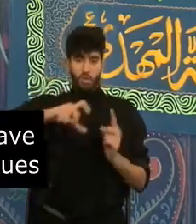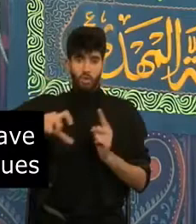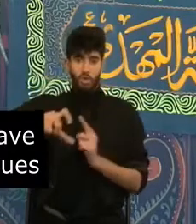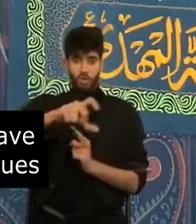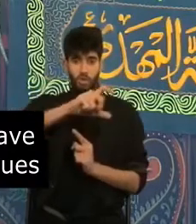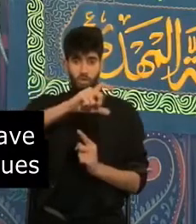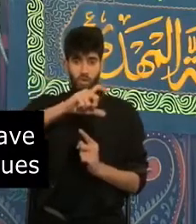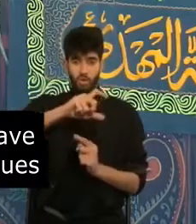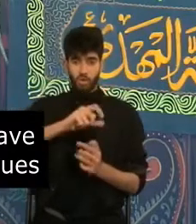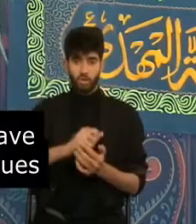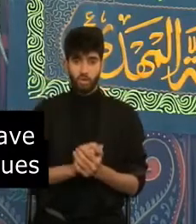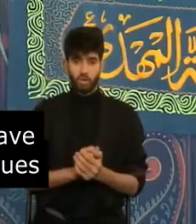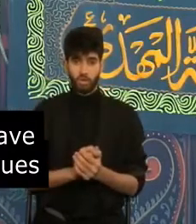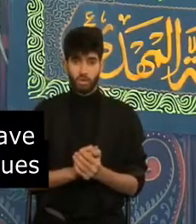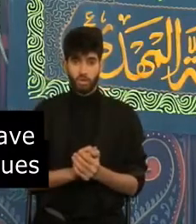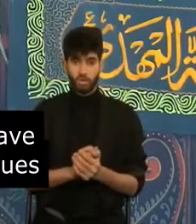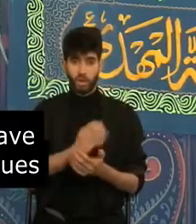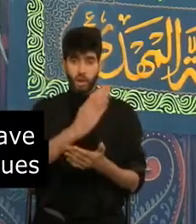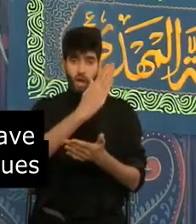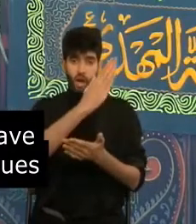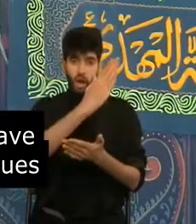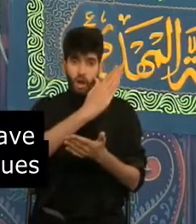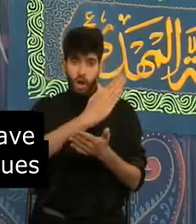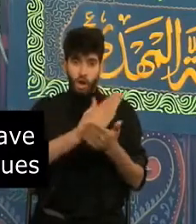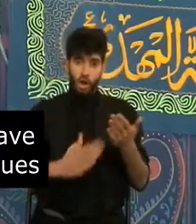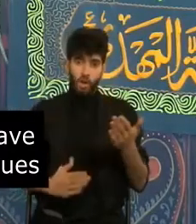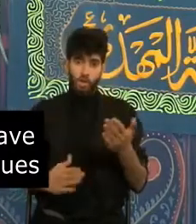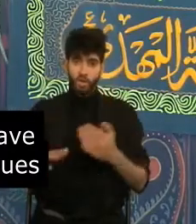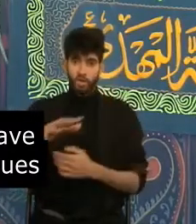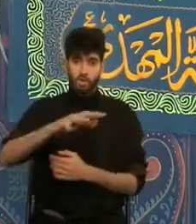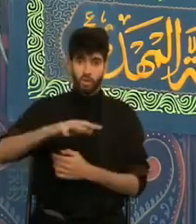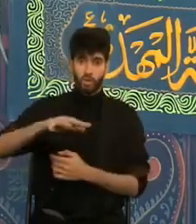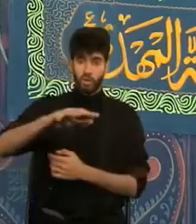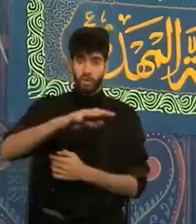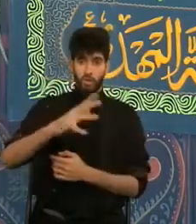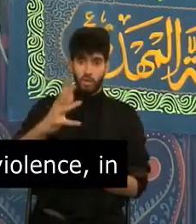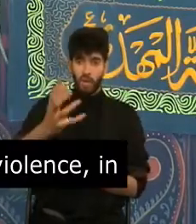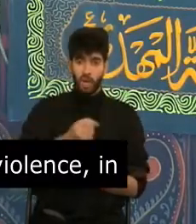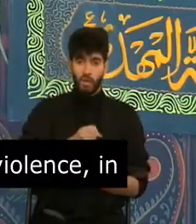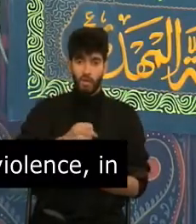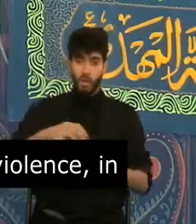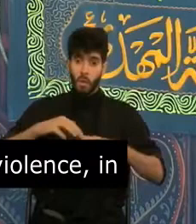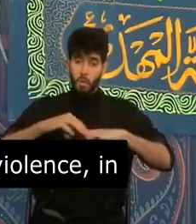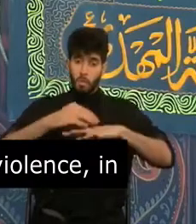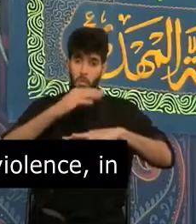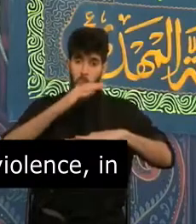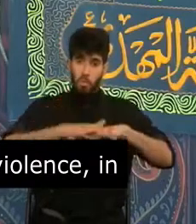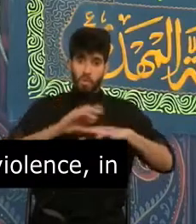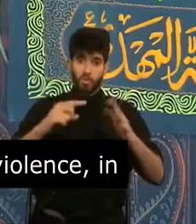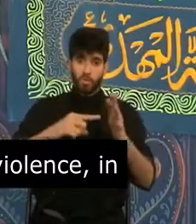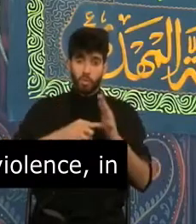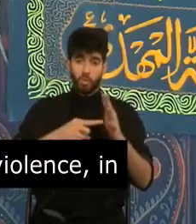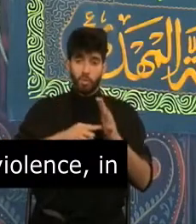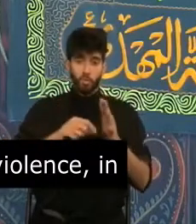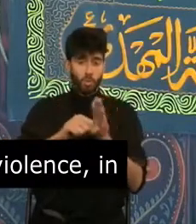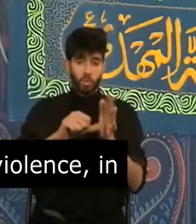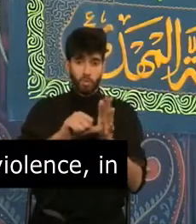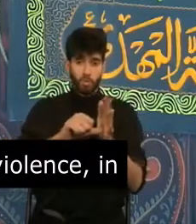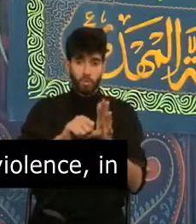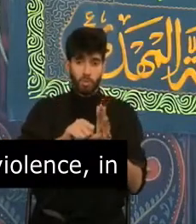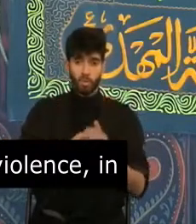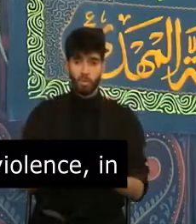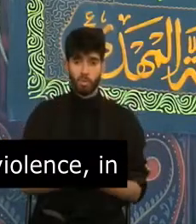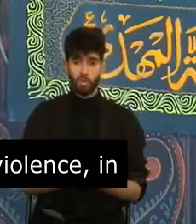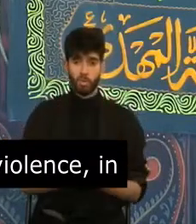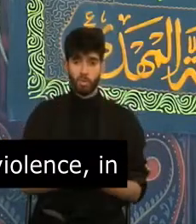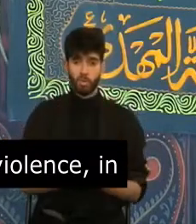Half the cases that we have to deal with is marital issues. And half of those are